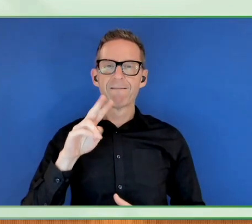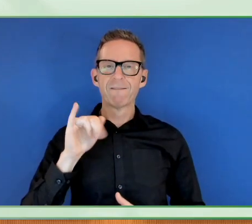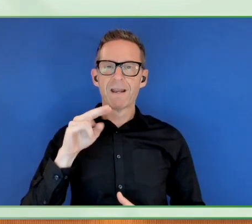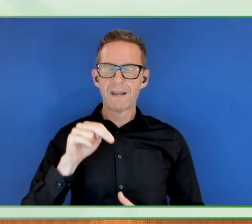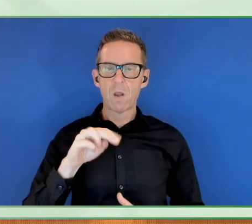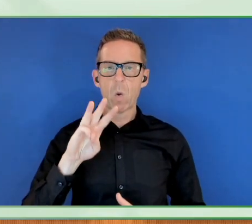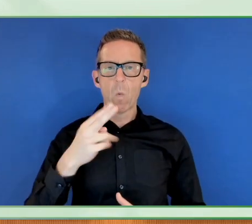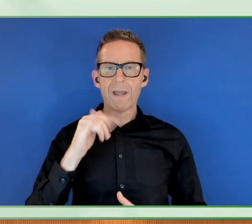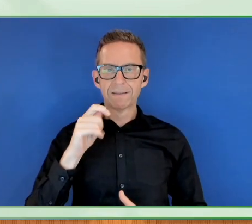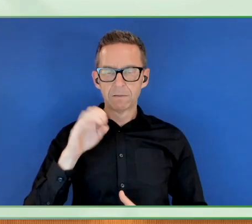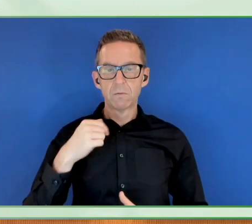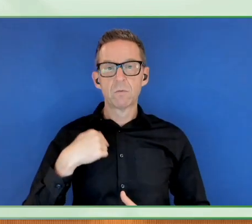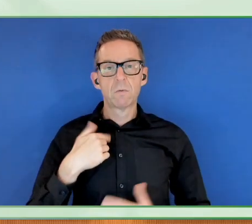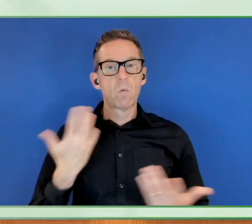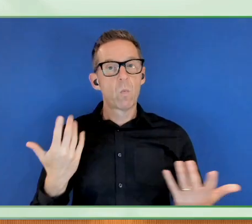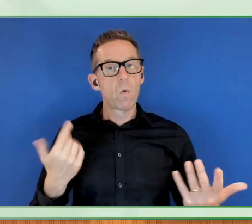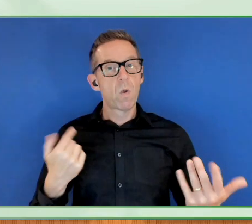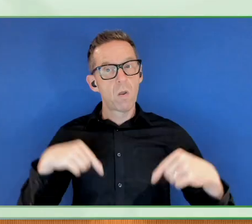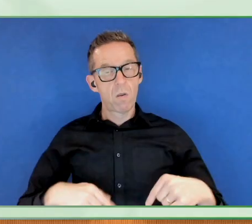the